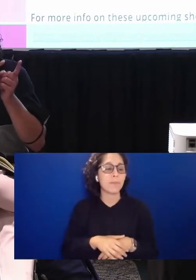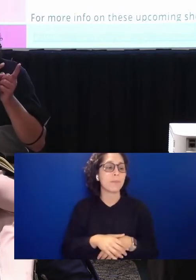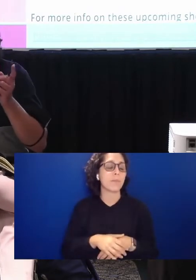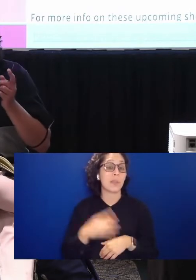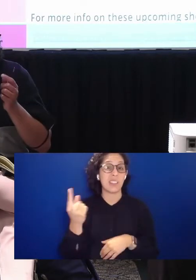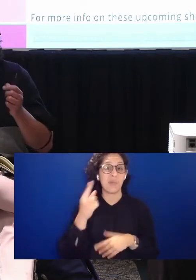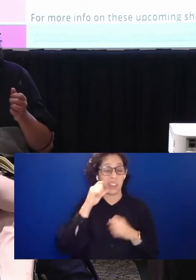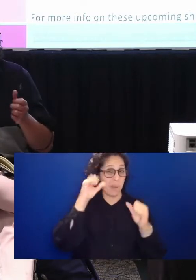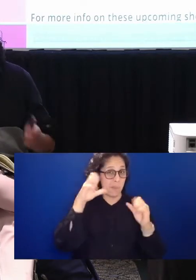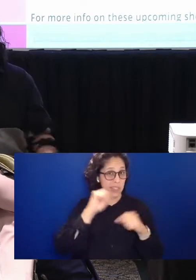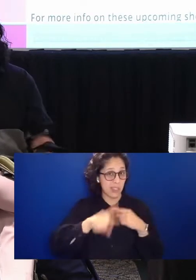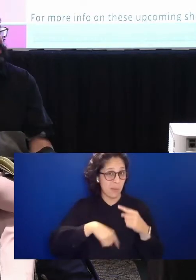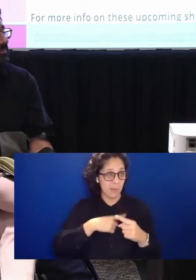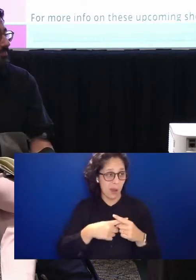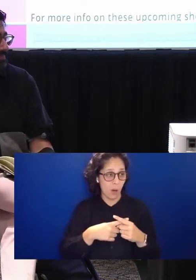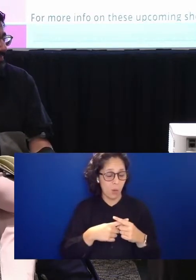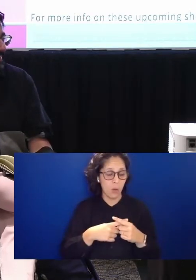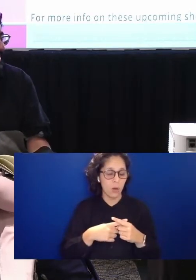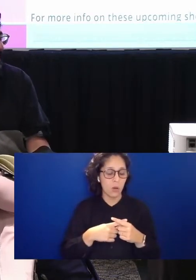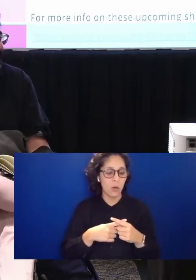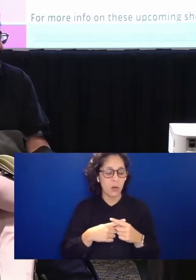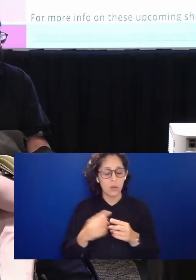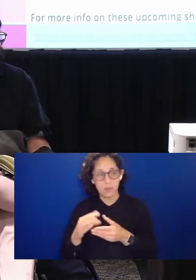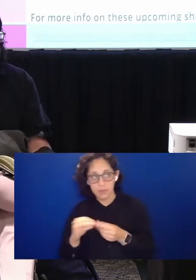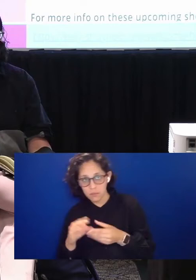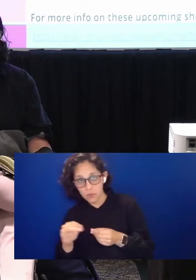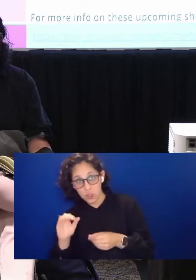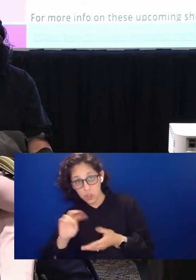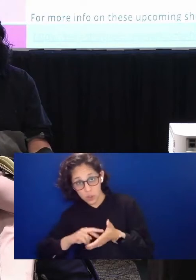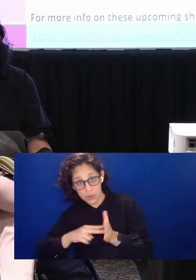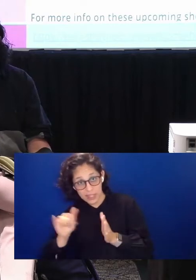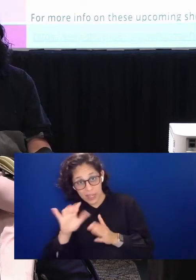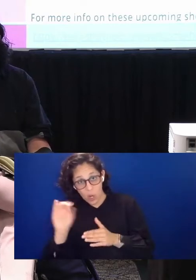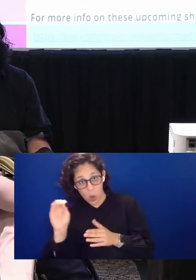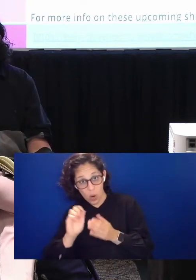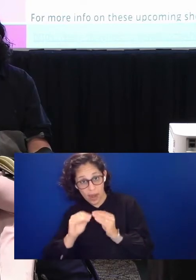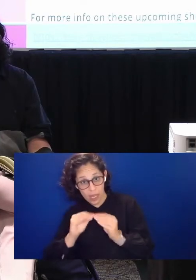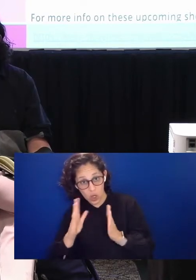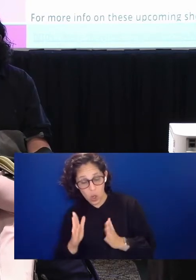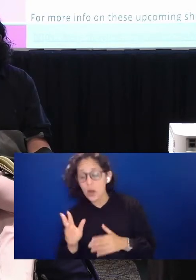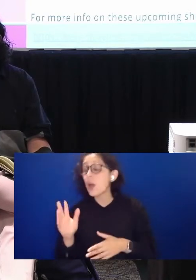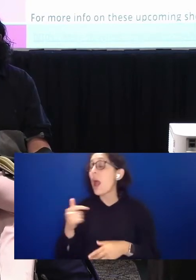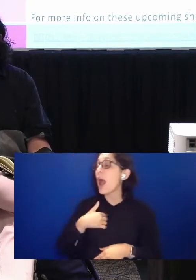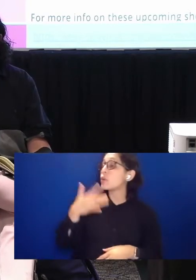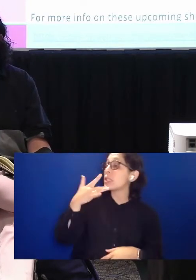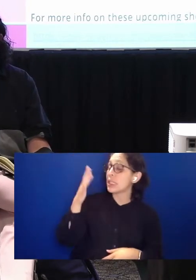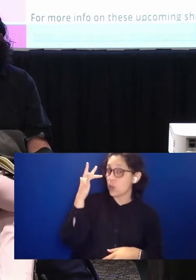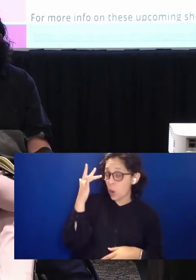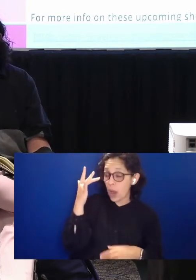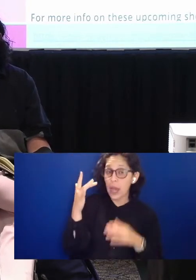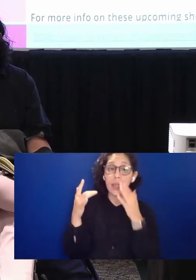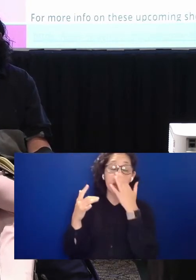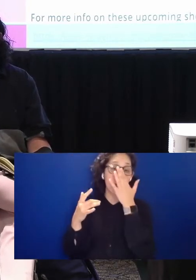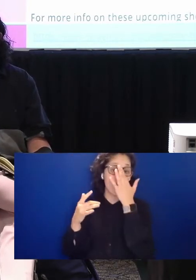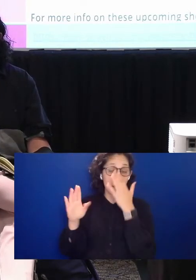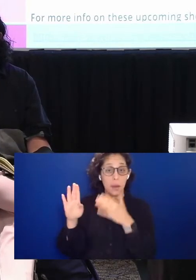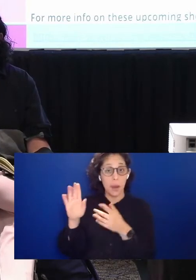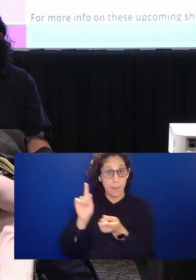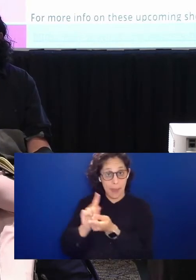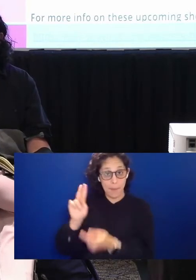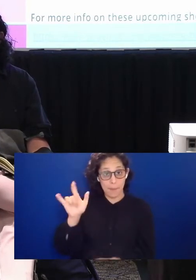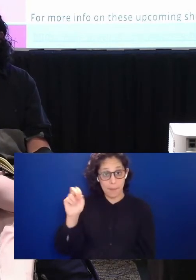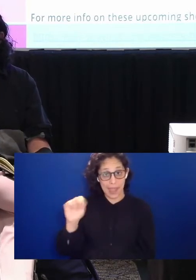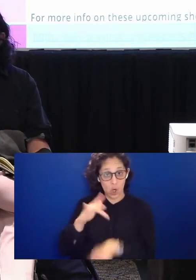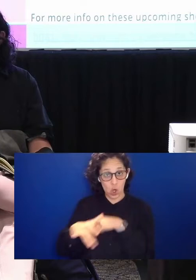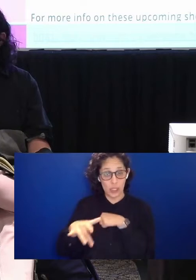is, Ben's over there. He's our programming director, he's great. Like, I was so fortunate to get to work with Ben early in my project with Omegon, where he